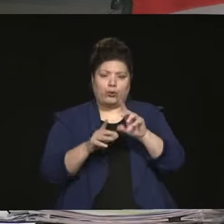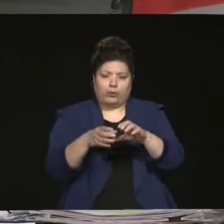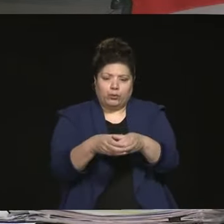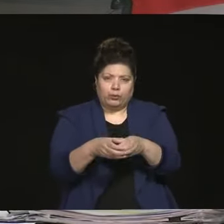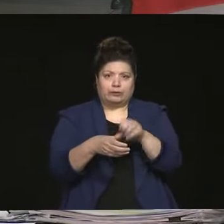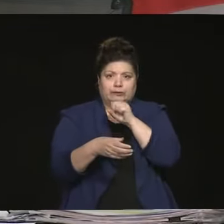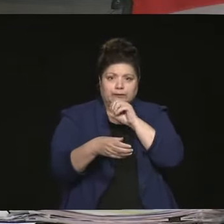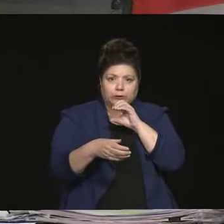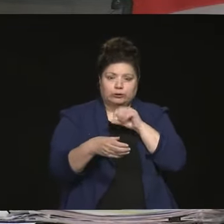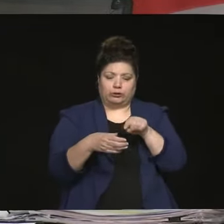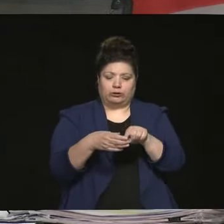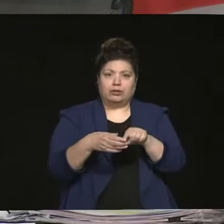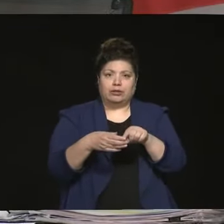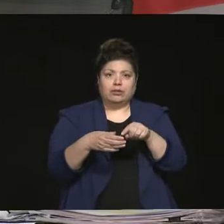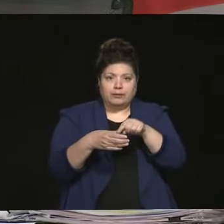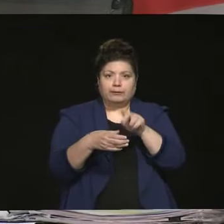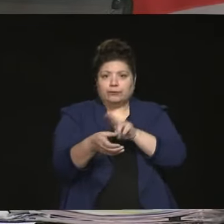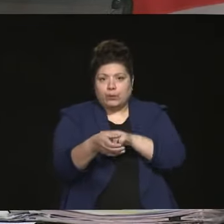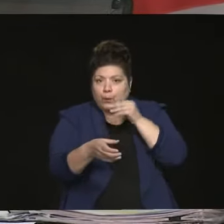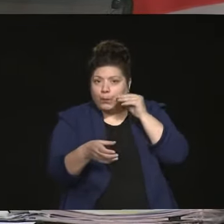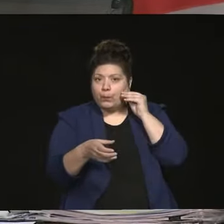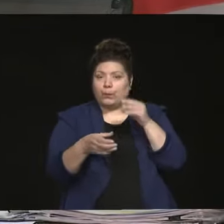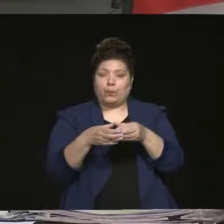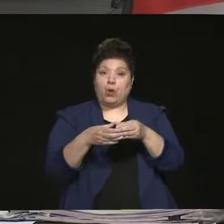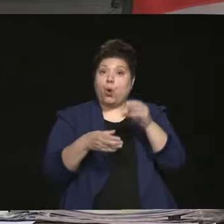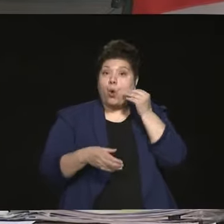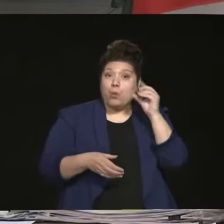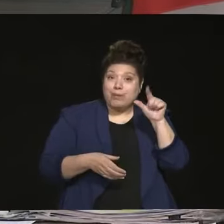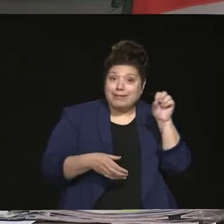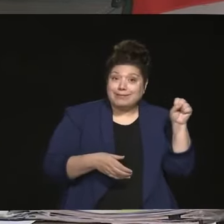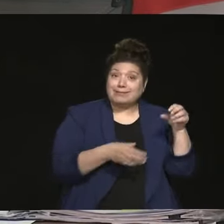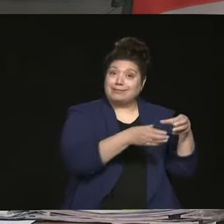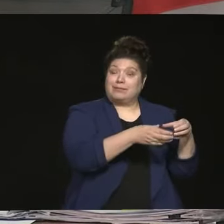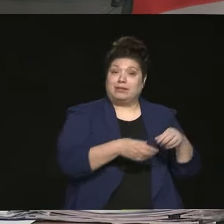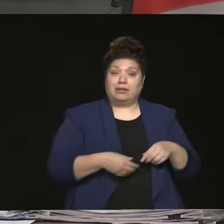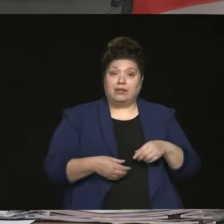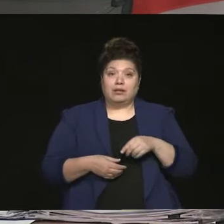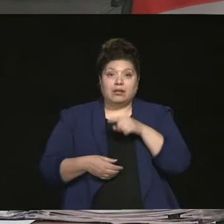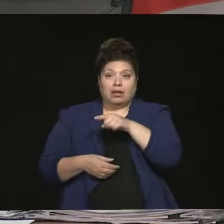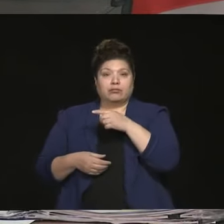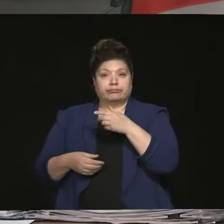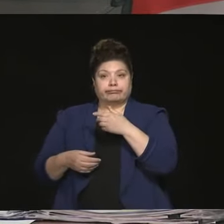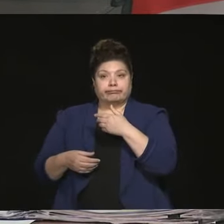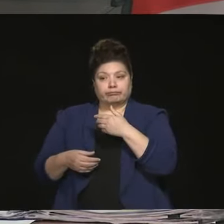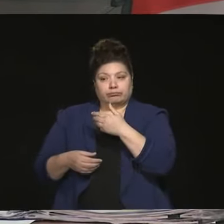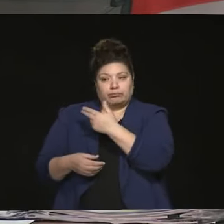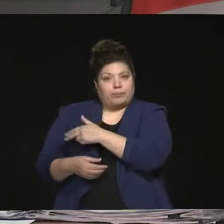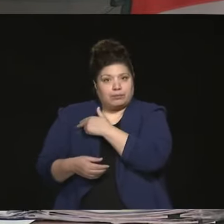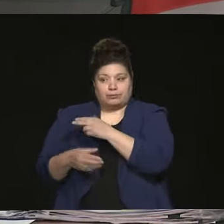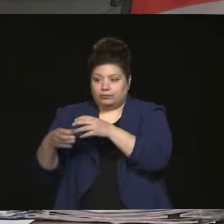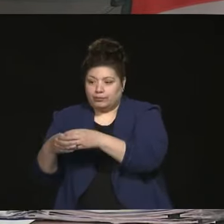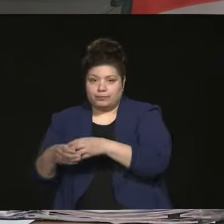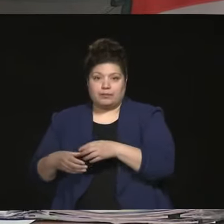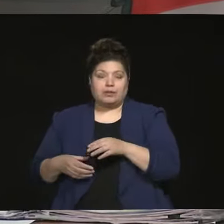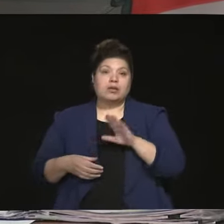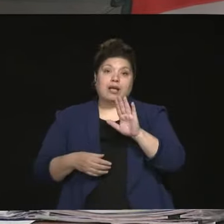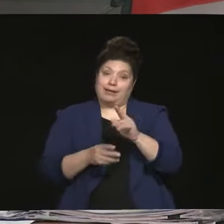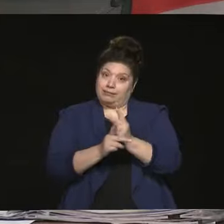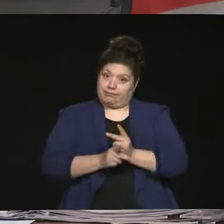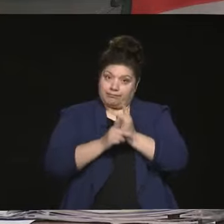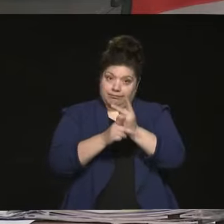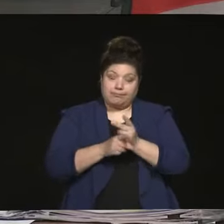care, for homeless settings, for acute care, you want to make sure that it's not just a matter of numbers, and